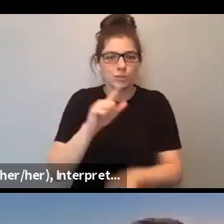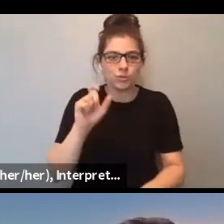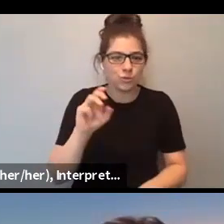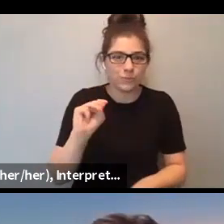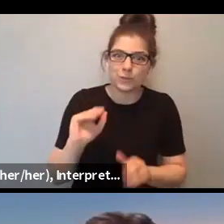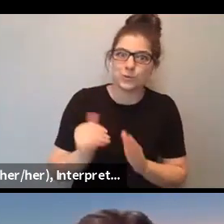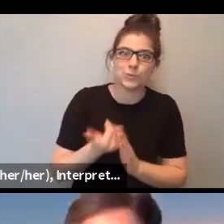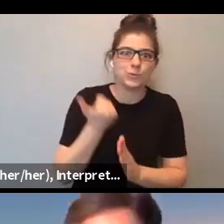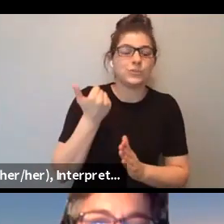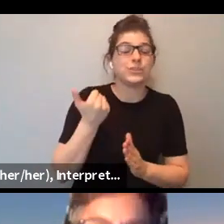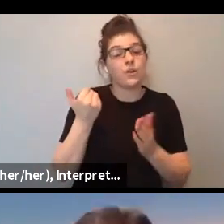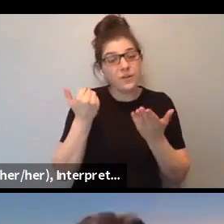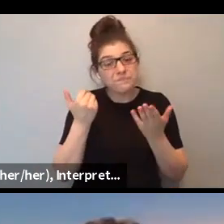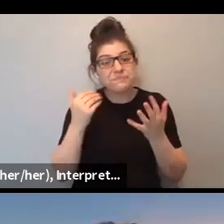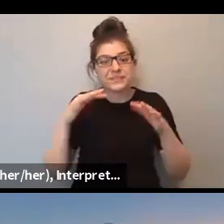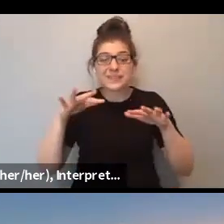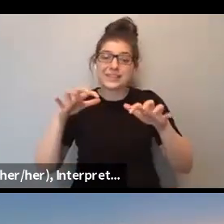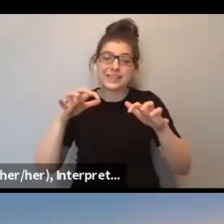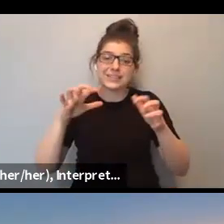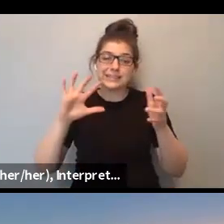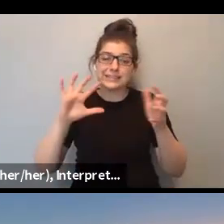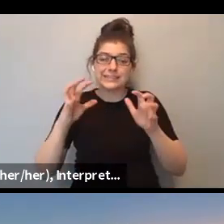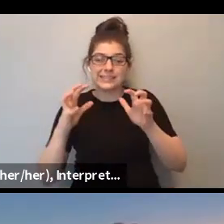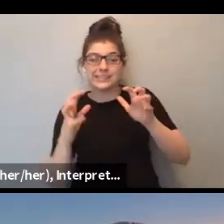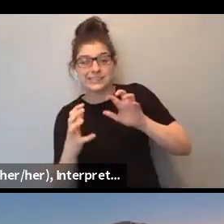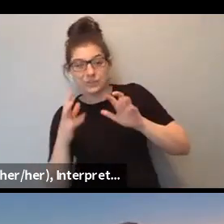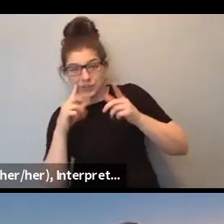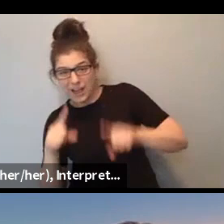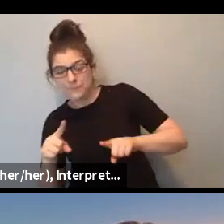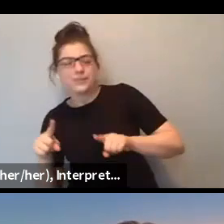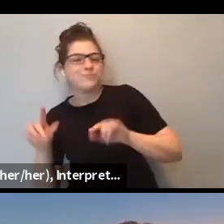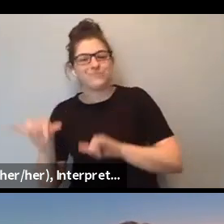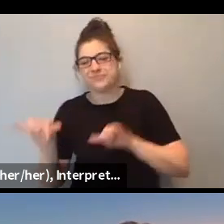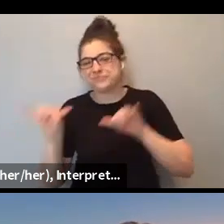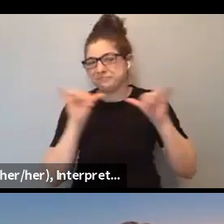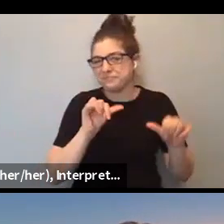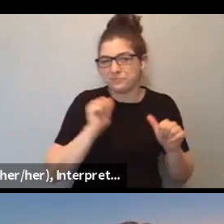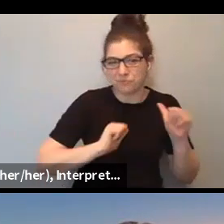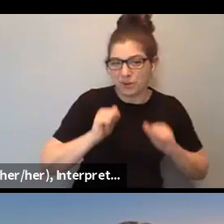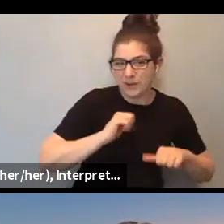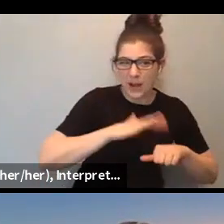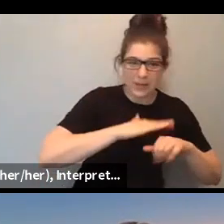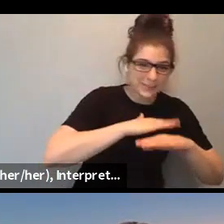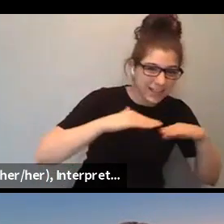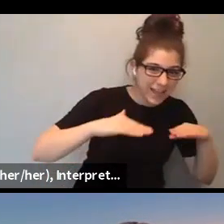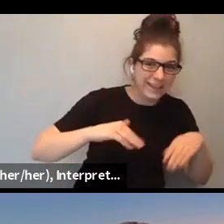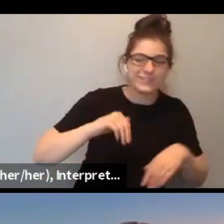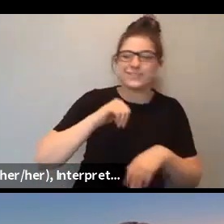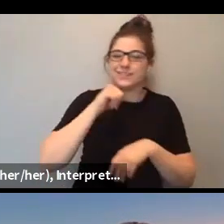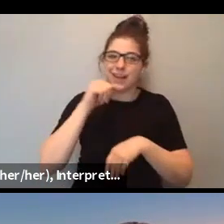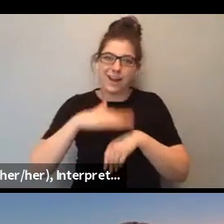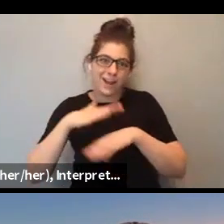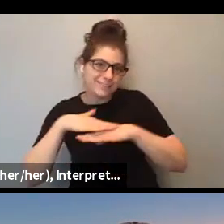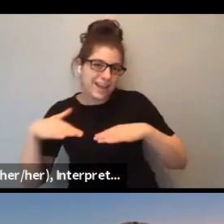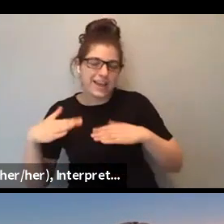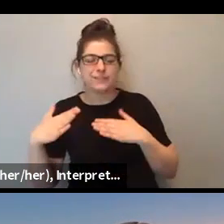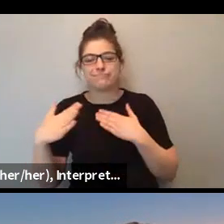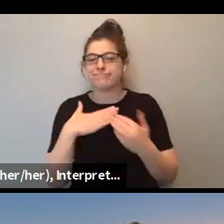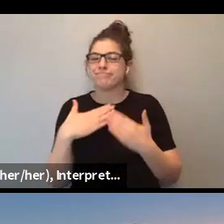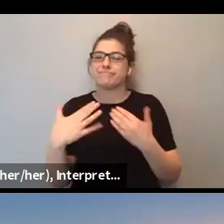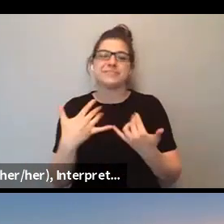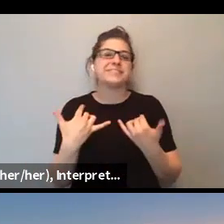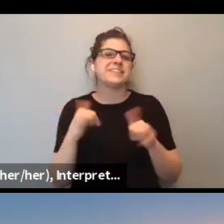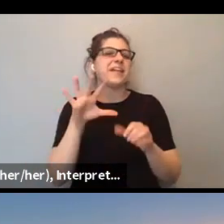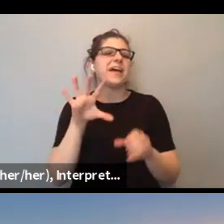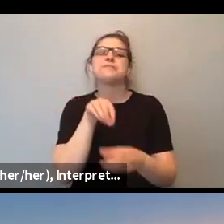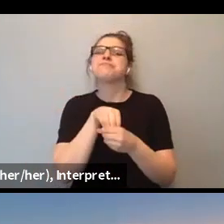inevitable glitches will happen, but just like when I'm performing on stage or not on stage, we include those in the moment